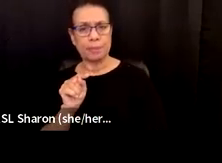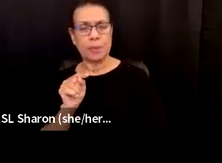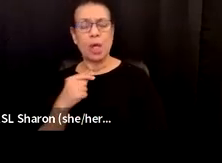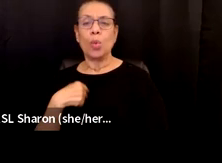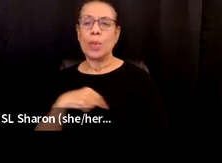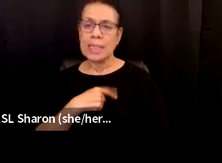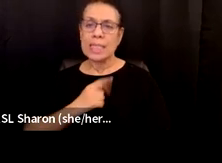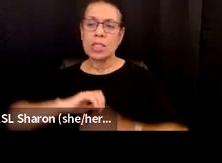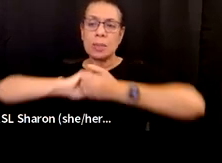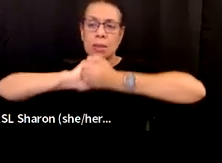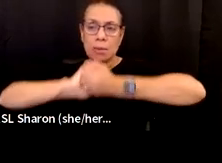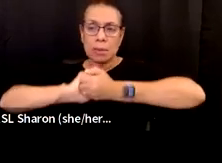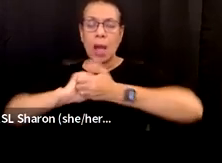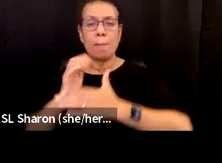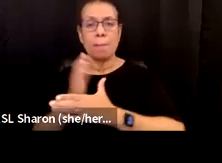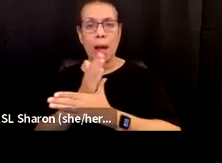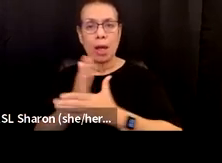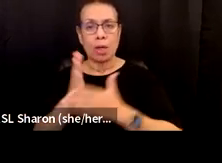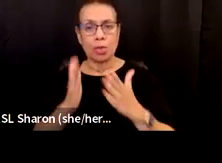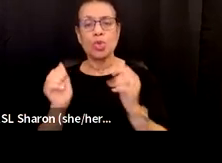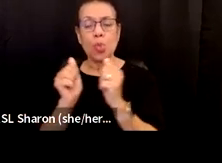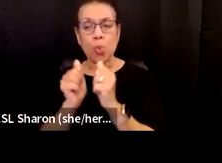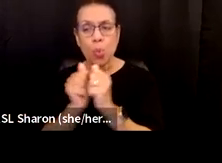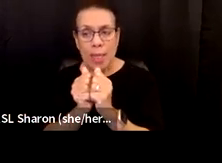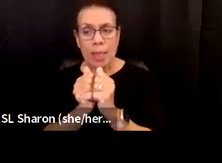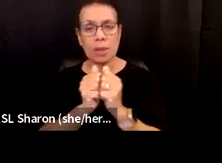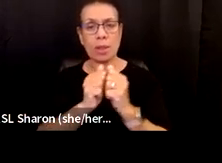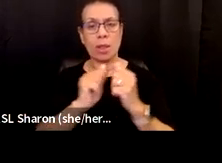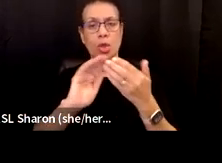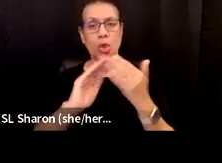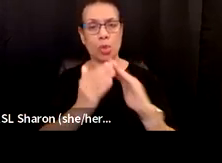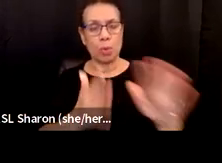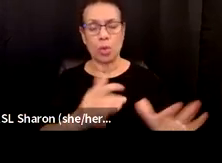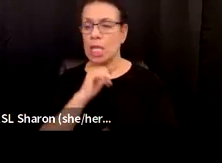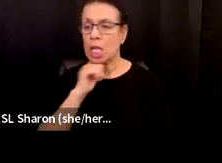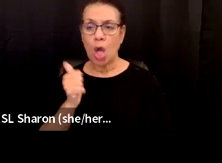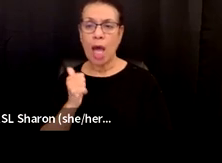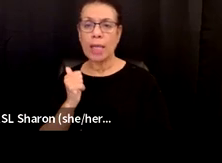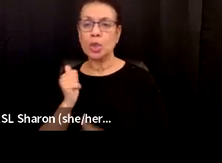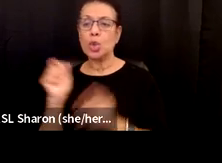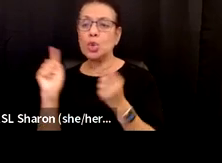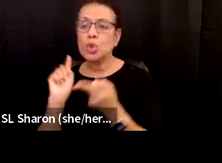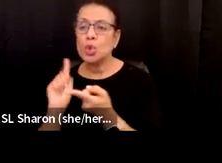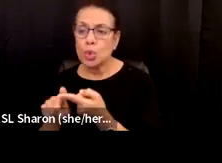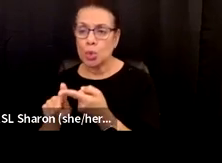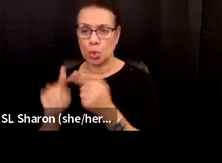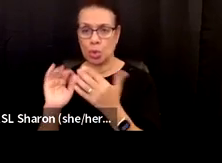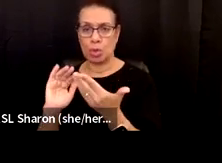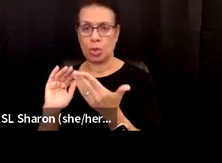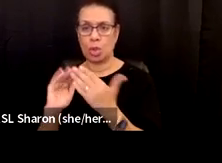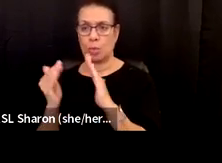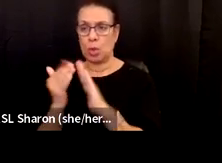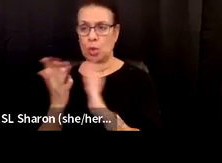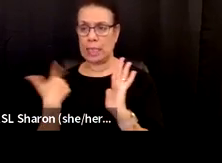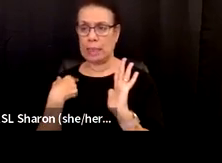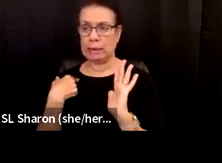partnership with community rather than to community the third point that